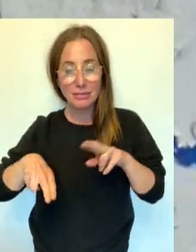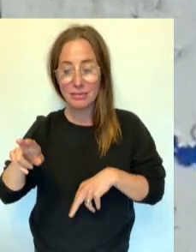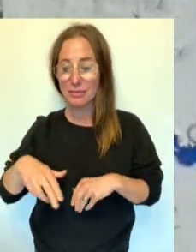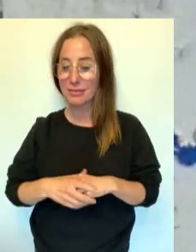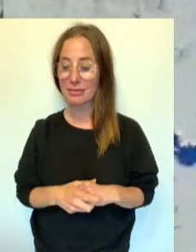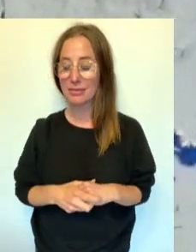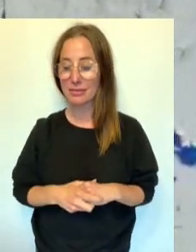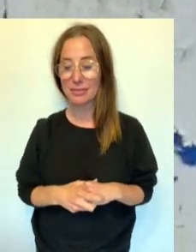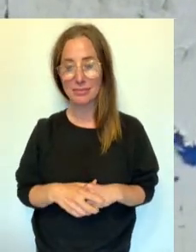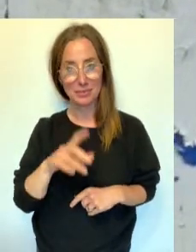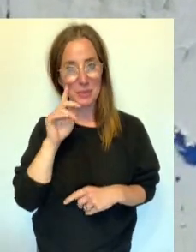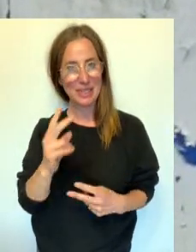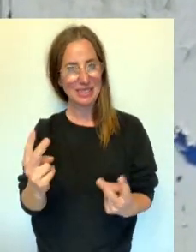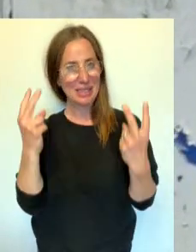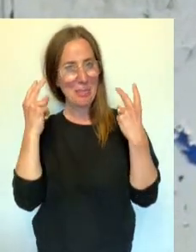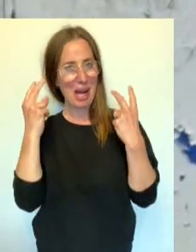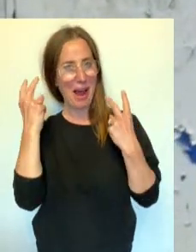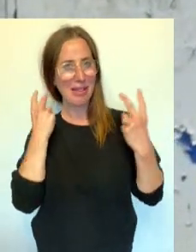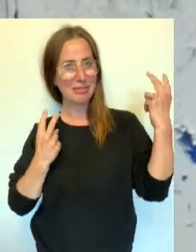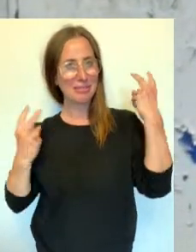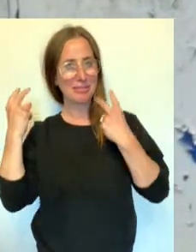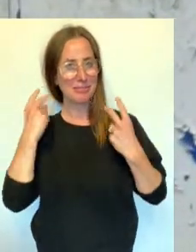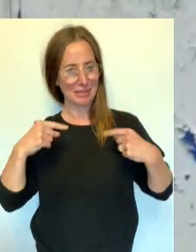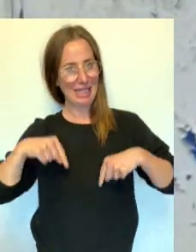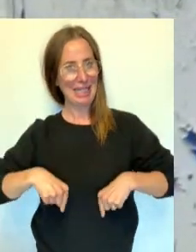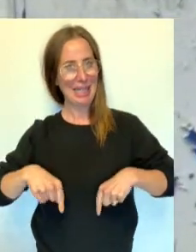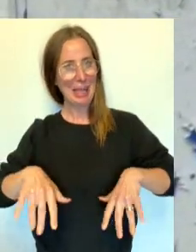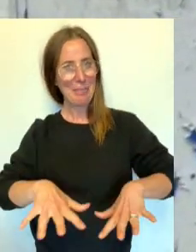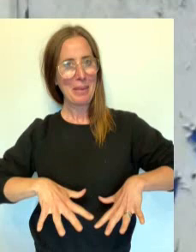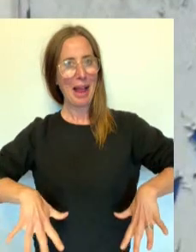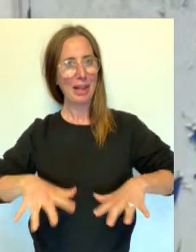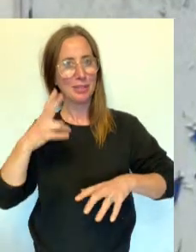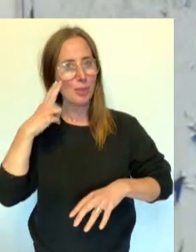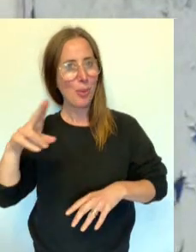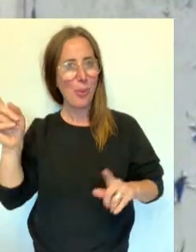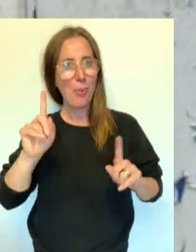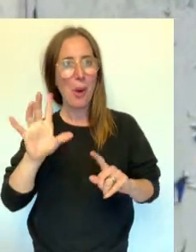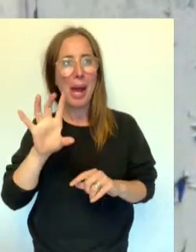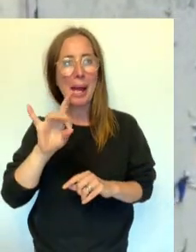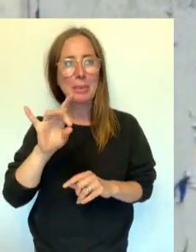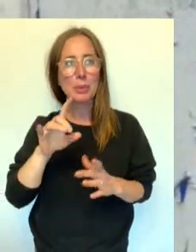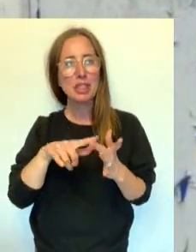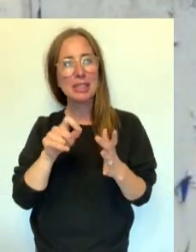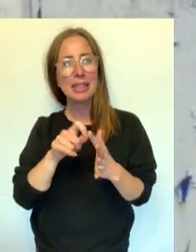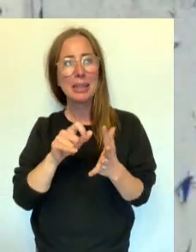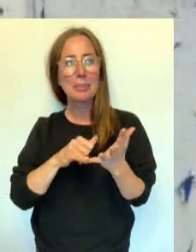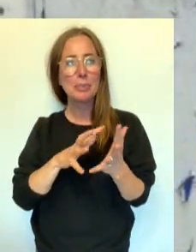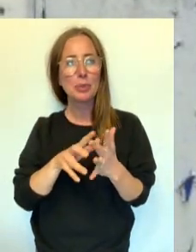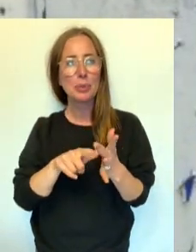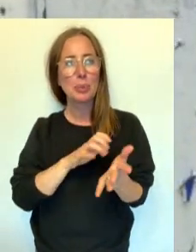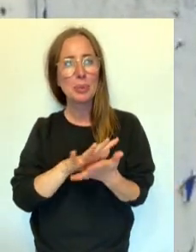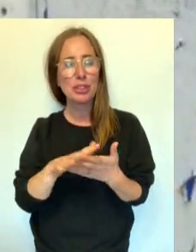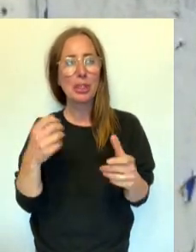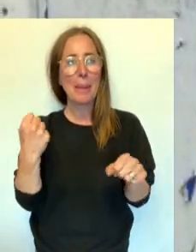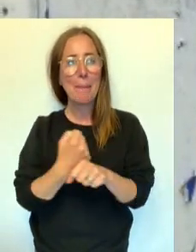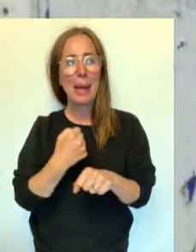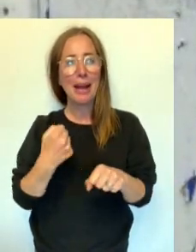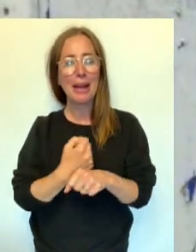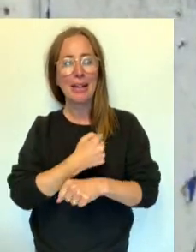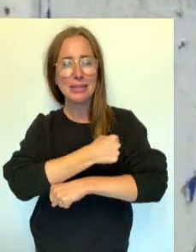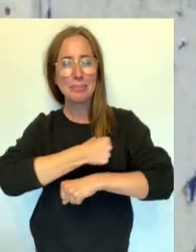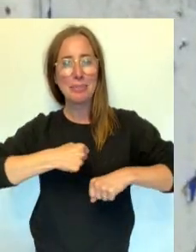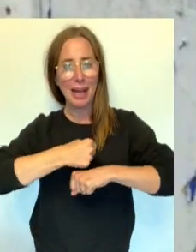you can see behind me, I'm at Ipswich Makerspace at the moment to film this. So what you can see behind me is actually a